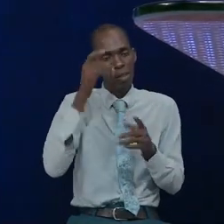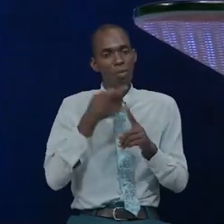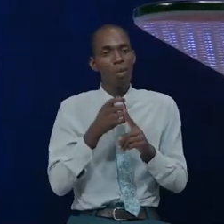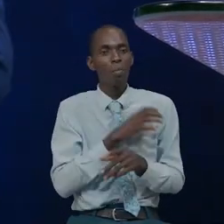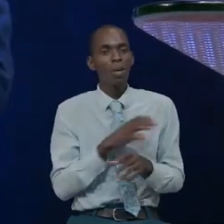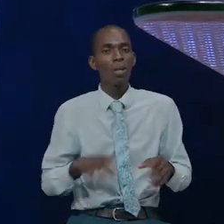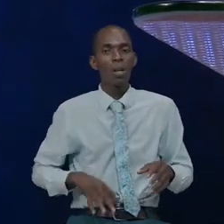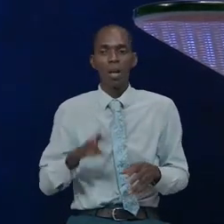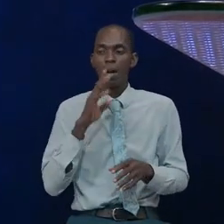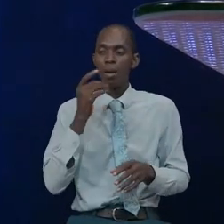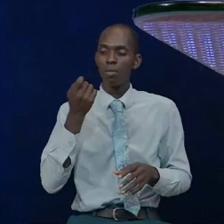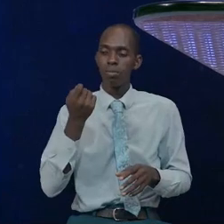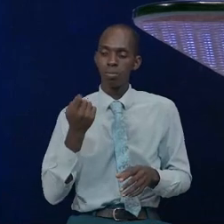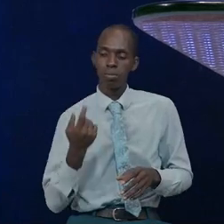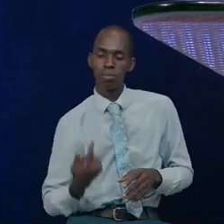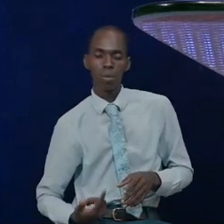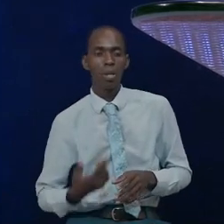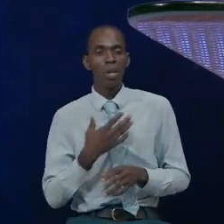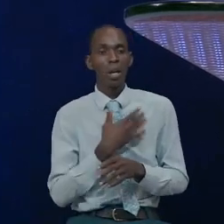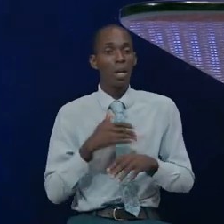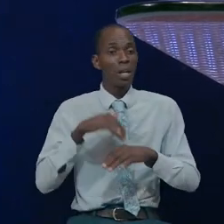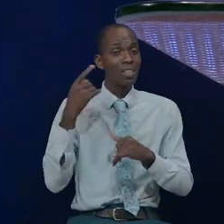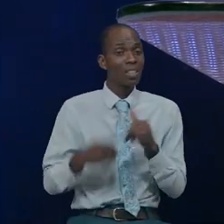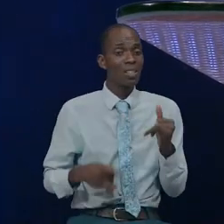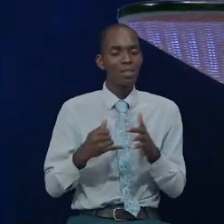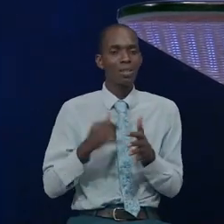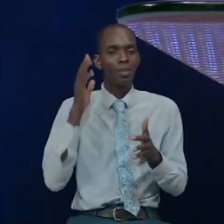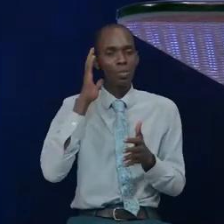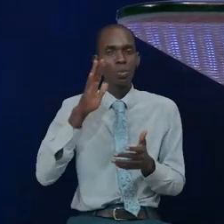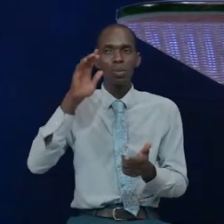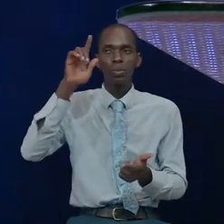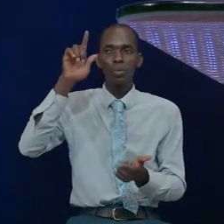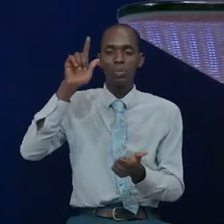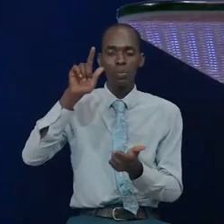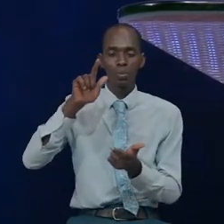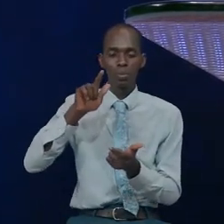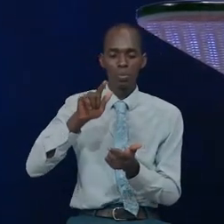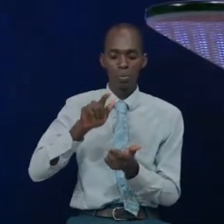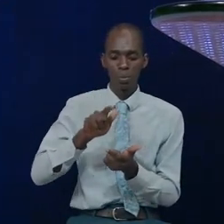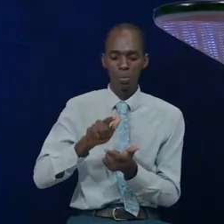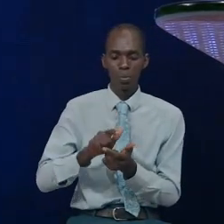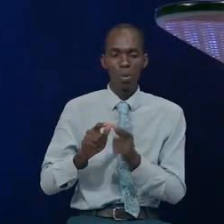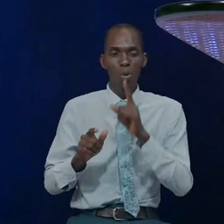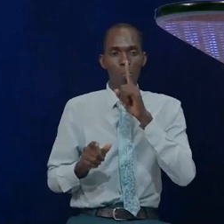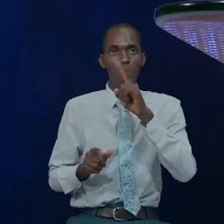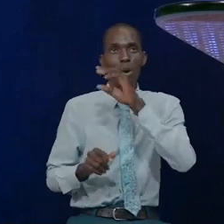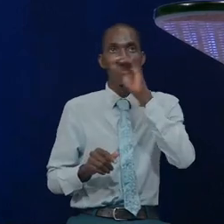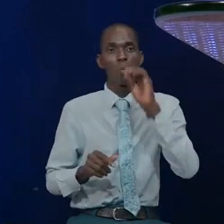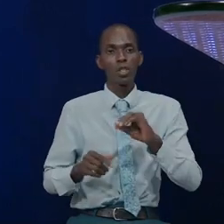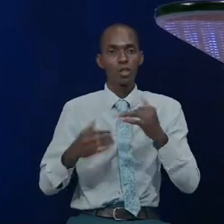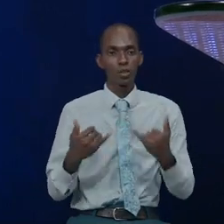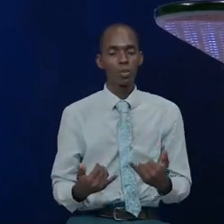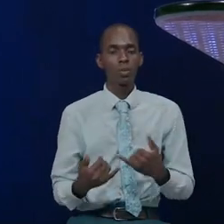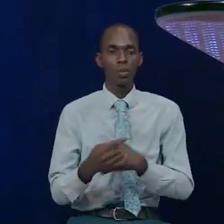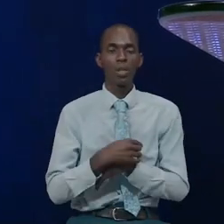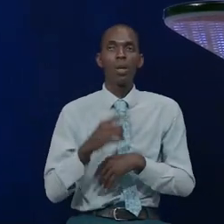are dropping. And eventually, if you drop 1% today, and you drop 1% next